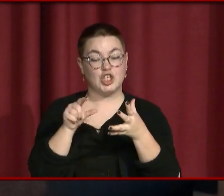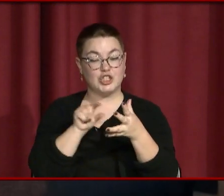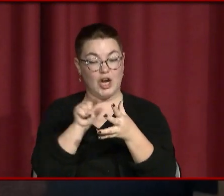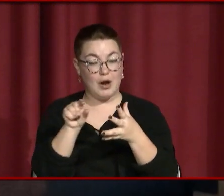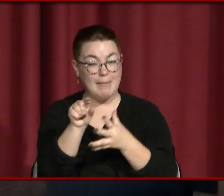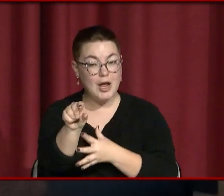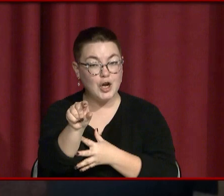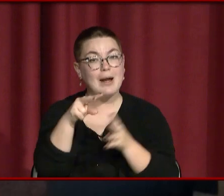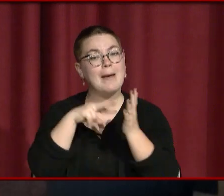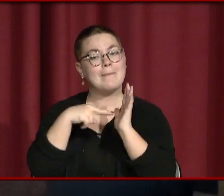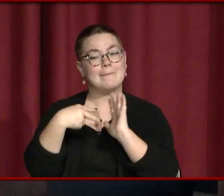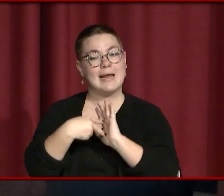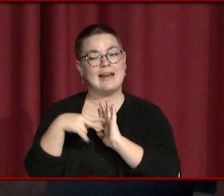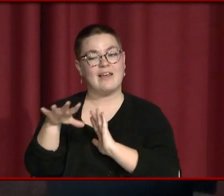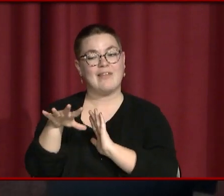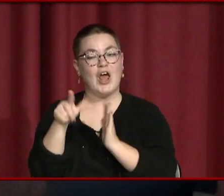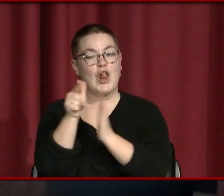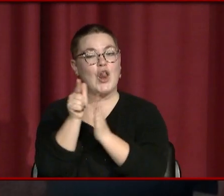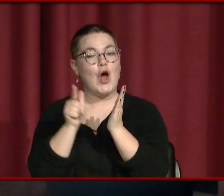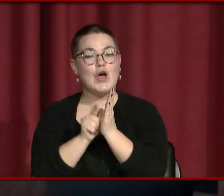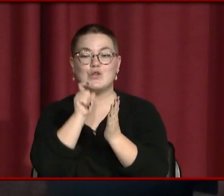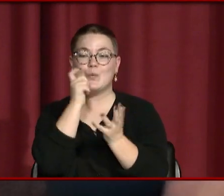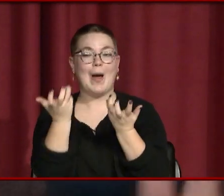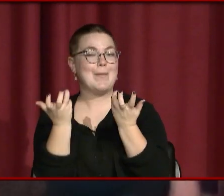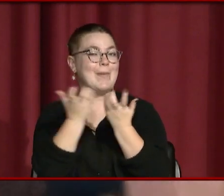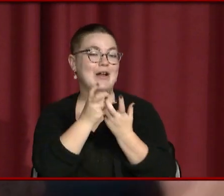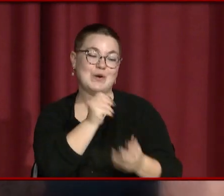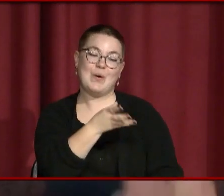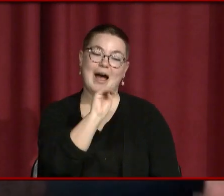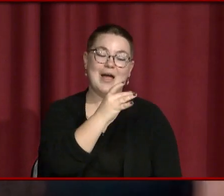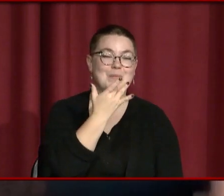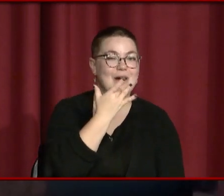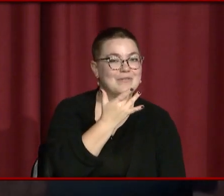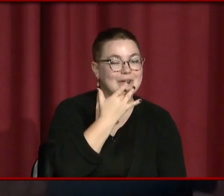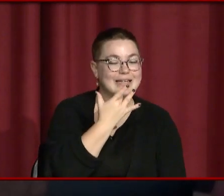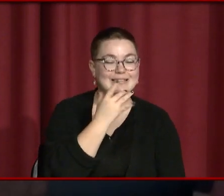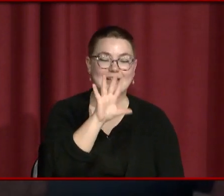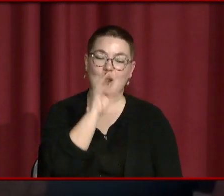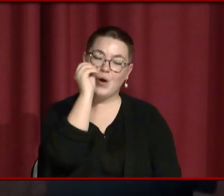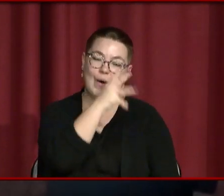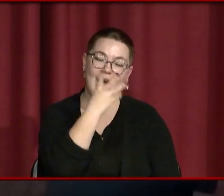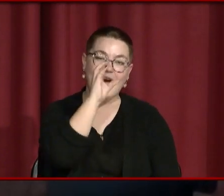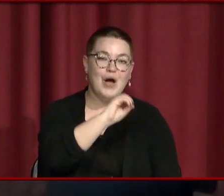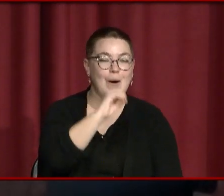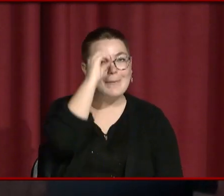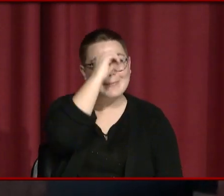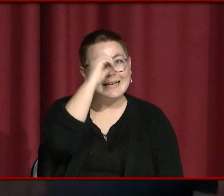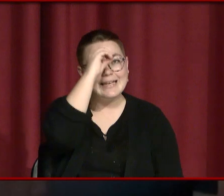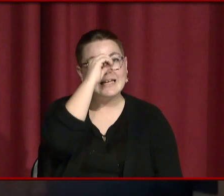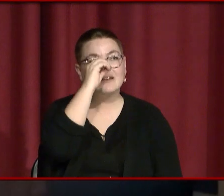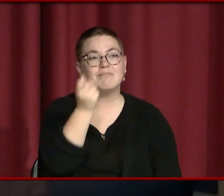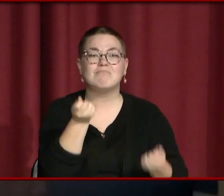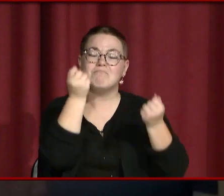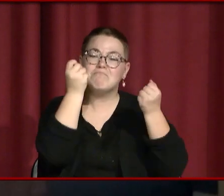reflect the majority of Ohioans, and most Ohioans, as you said, consider themselves to be moderate or even independent.